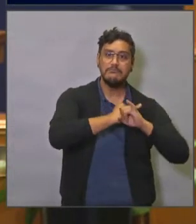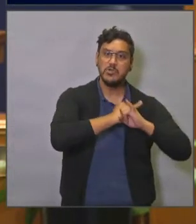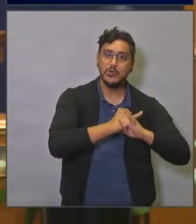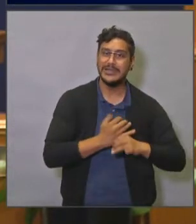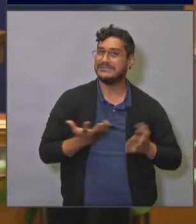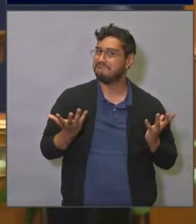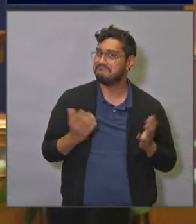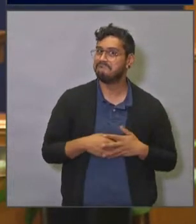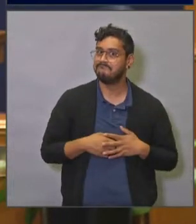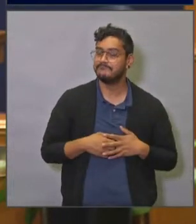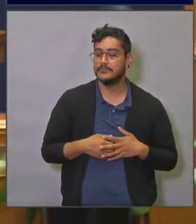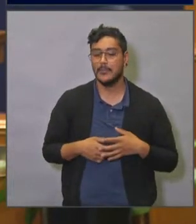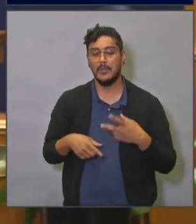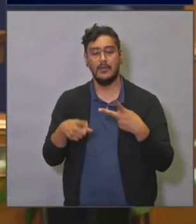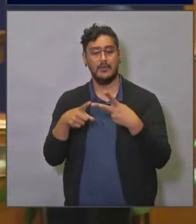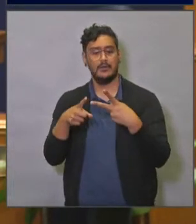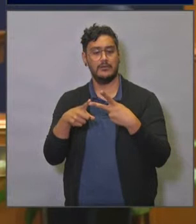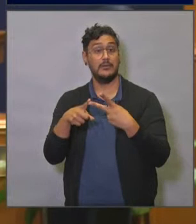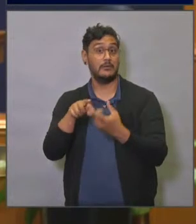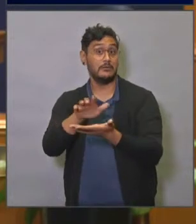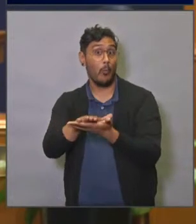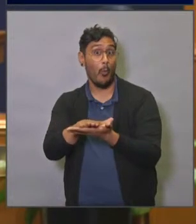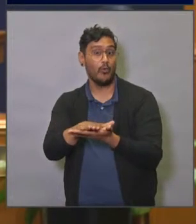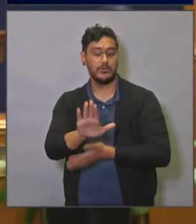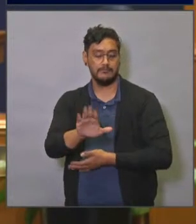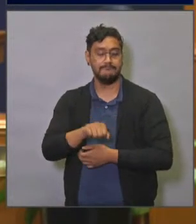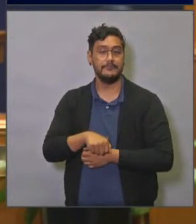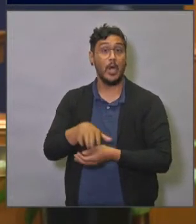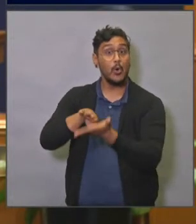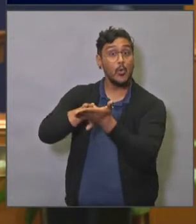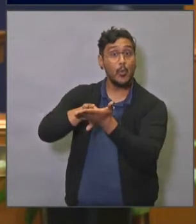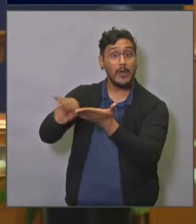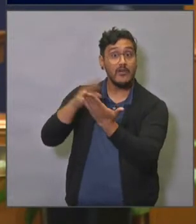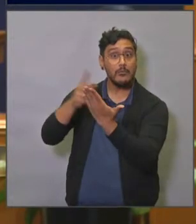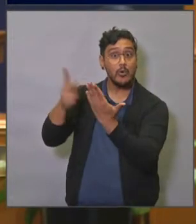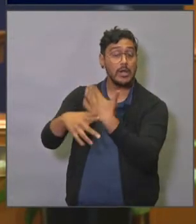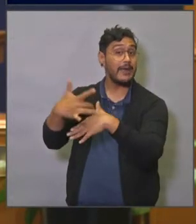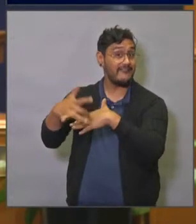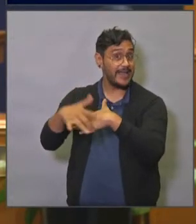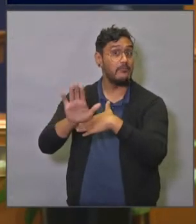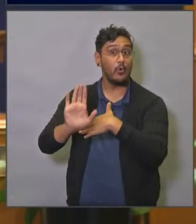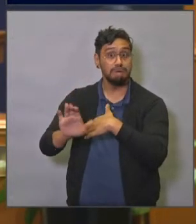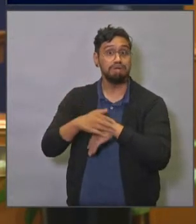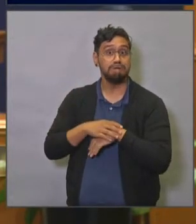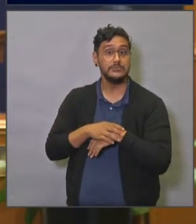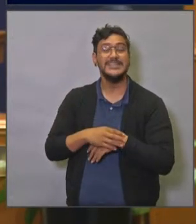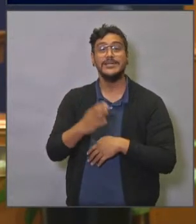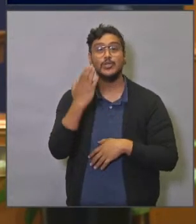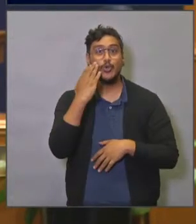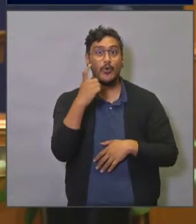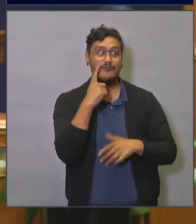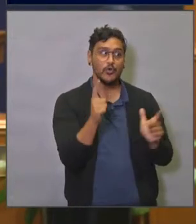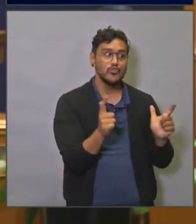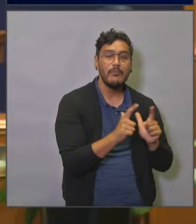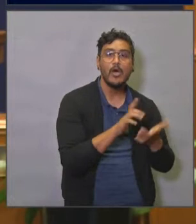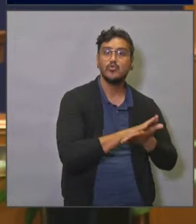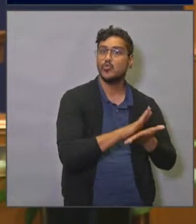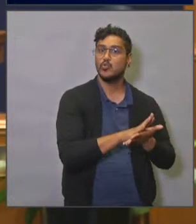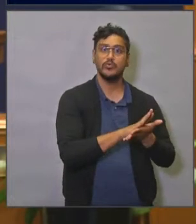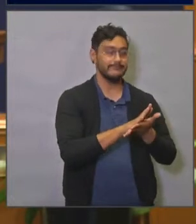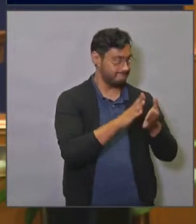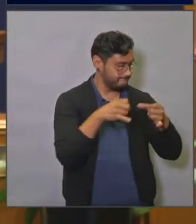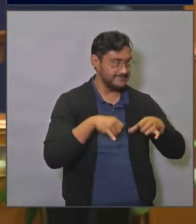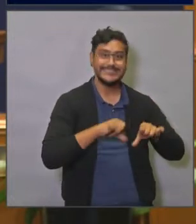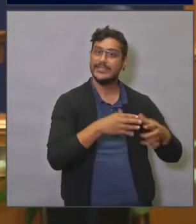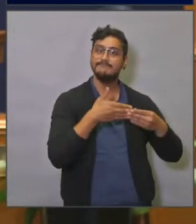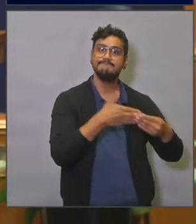waiver program is still available to us. It is also still available, the guidance related to small cohorting of schools. And all of that, again, will